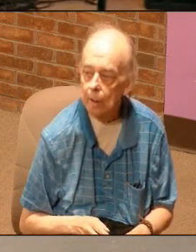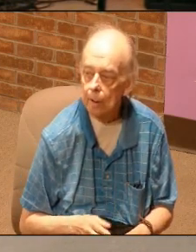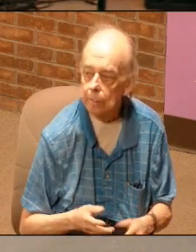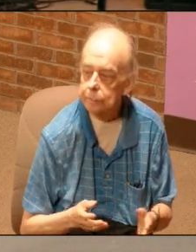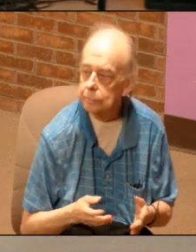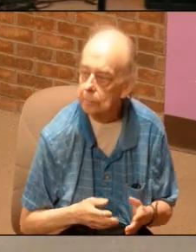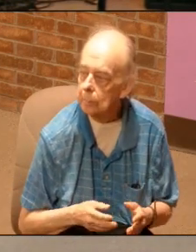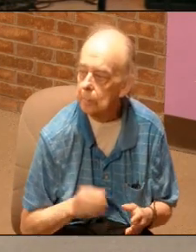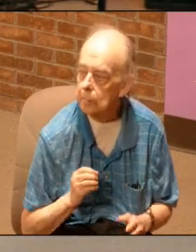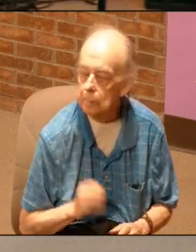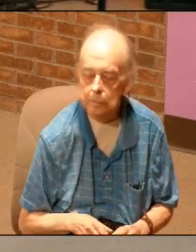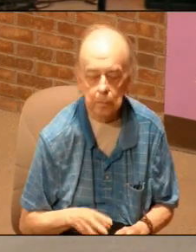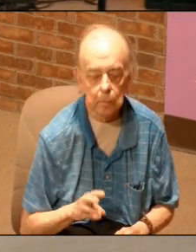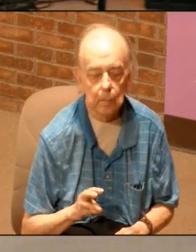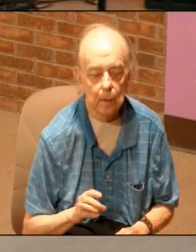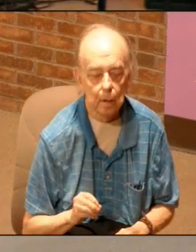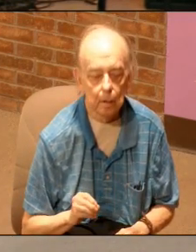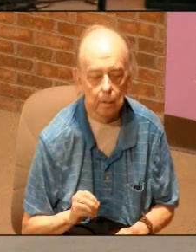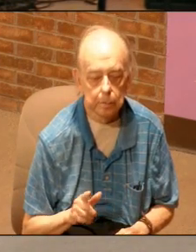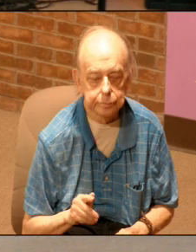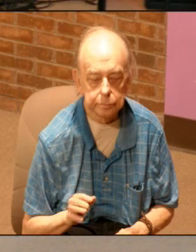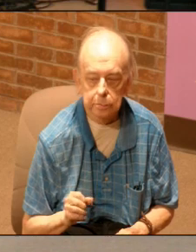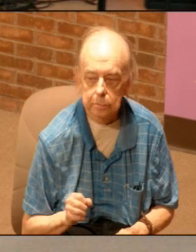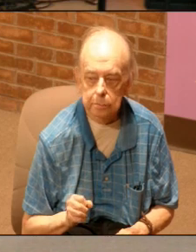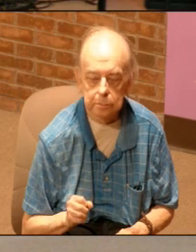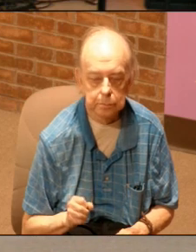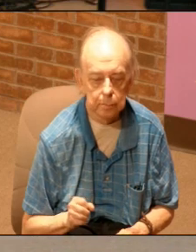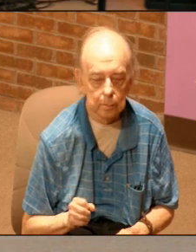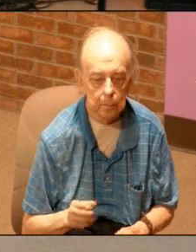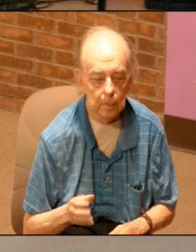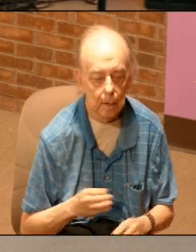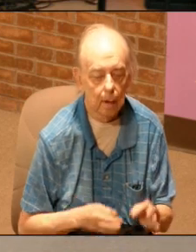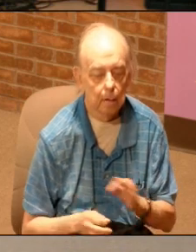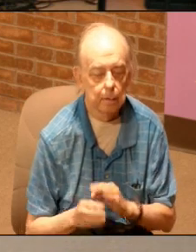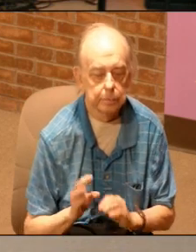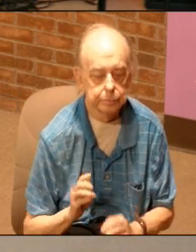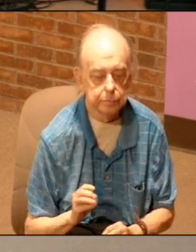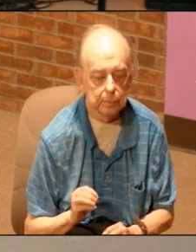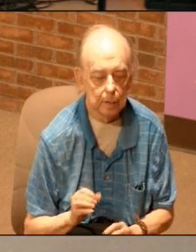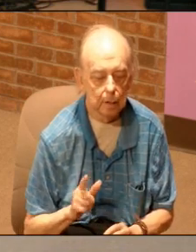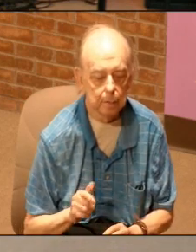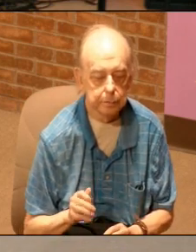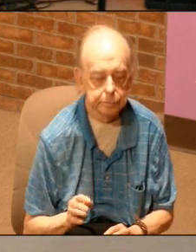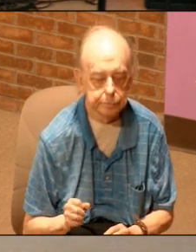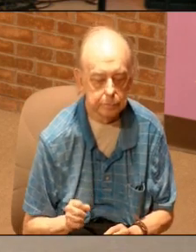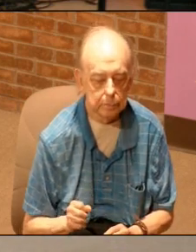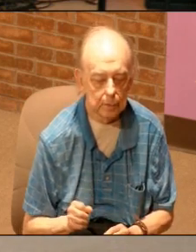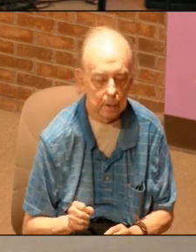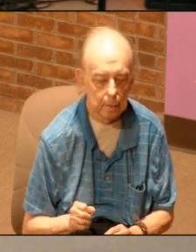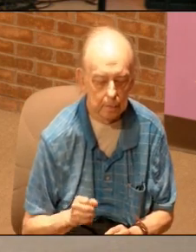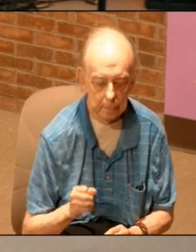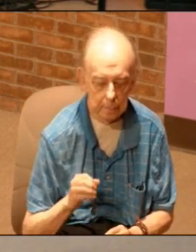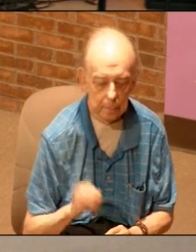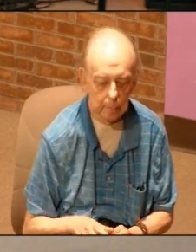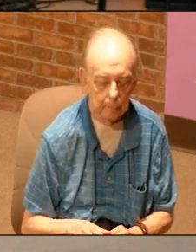He wanted to lose 60 pounds. And instead of losing 60 pounds, he